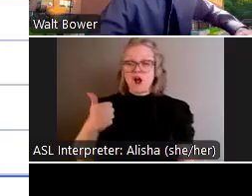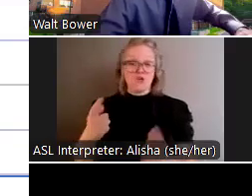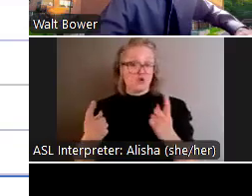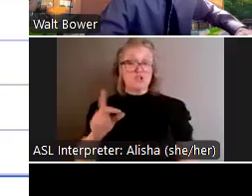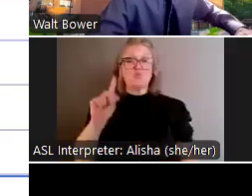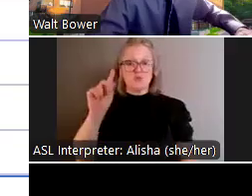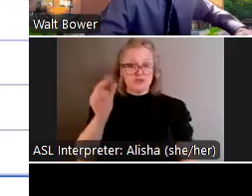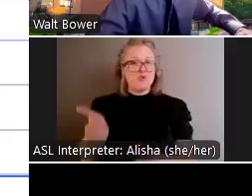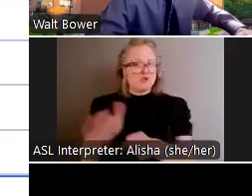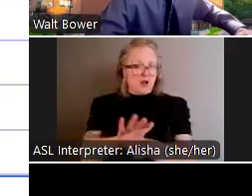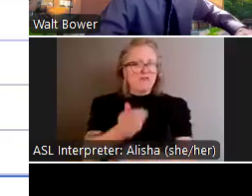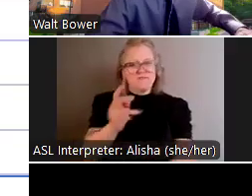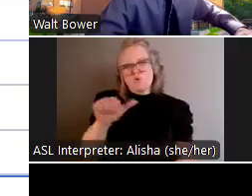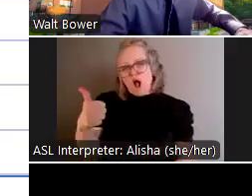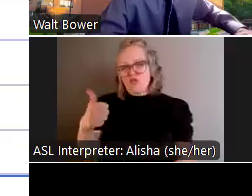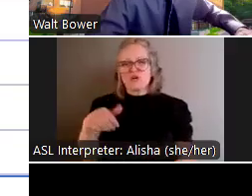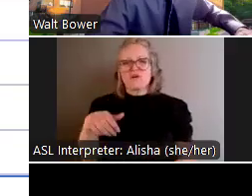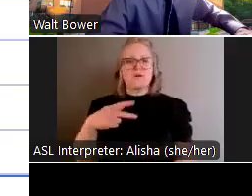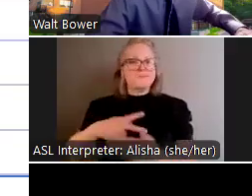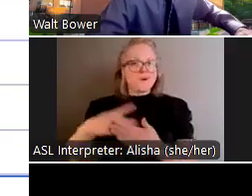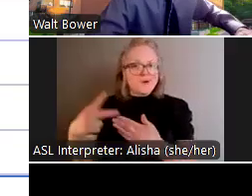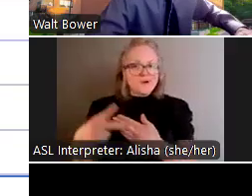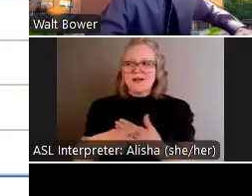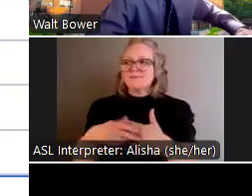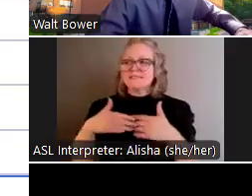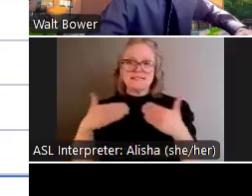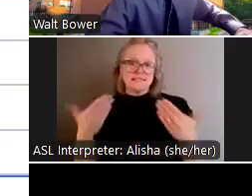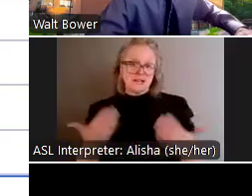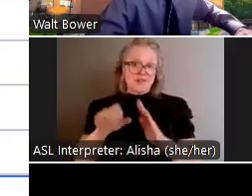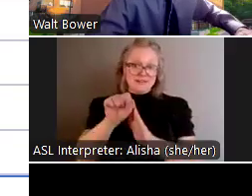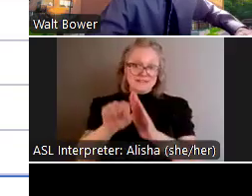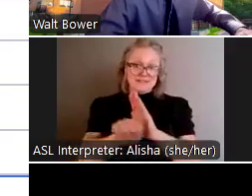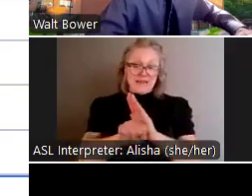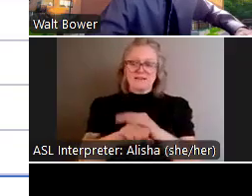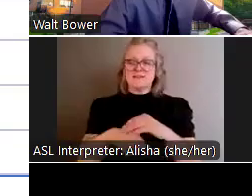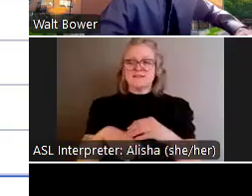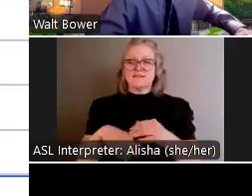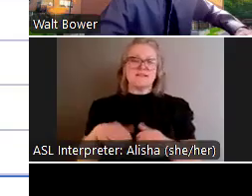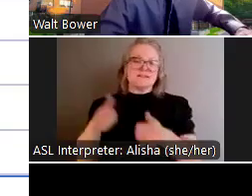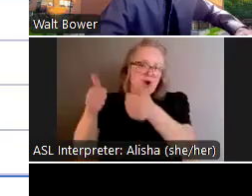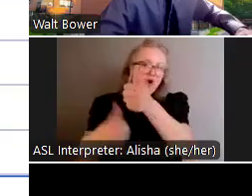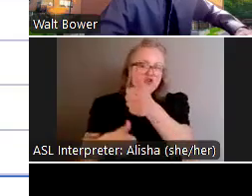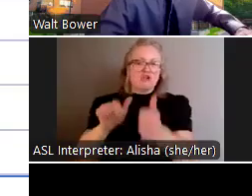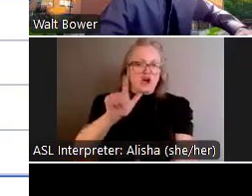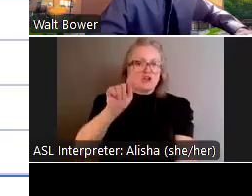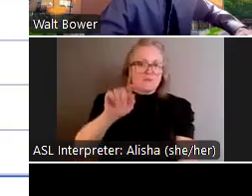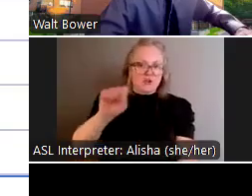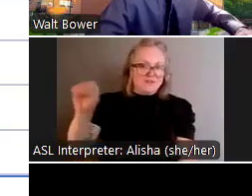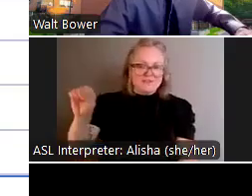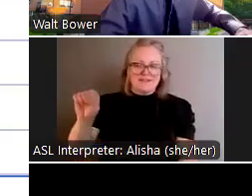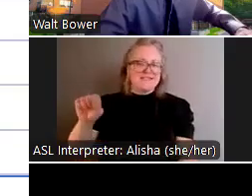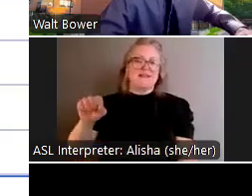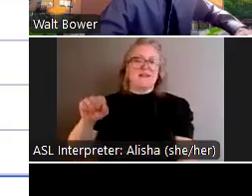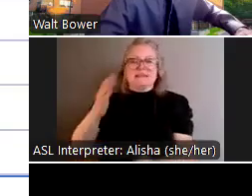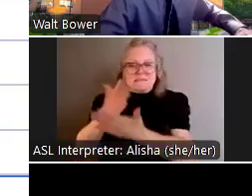a few other programs here in the state under long-term services and supports that I did not go over